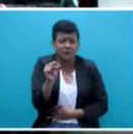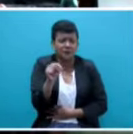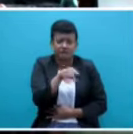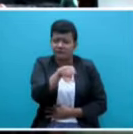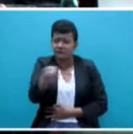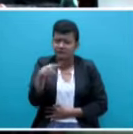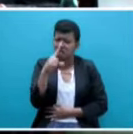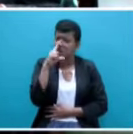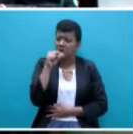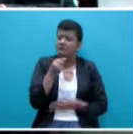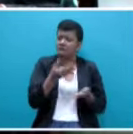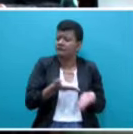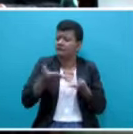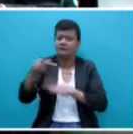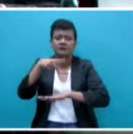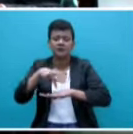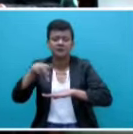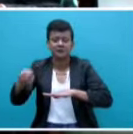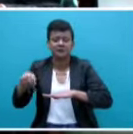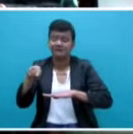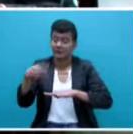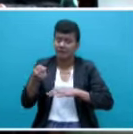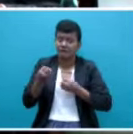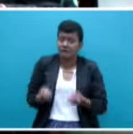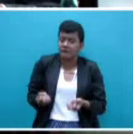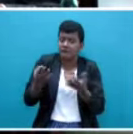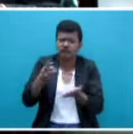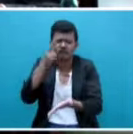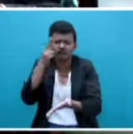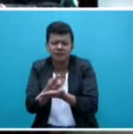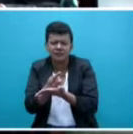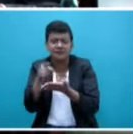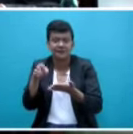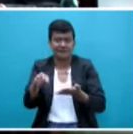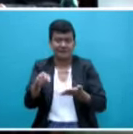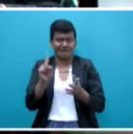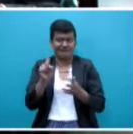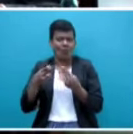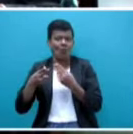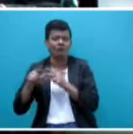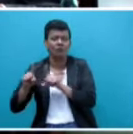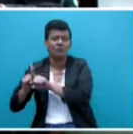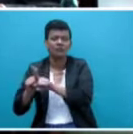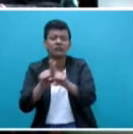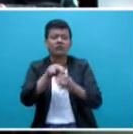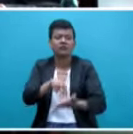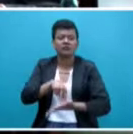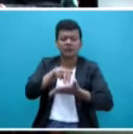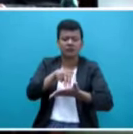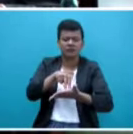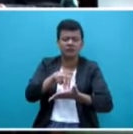fully compliant with the standing orders. And I do commend this motion to Parliament, and I hereby seek support from